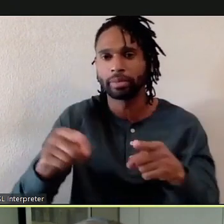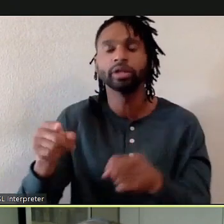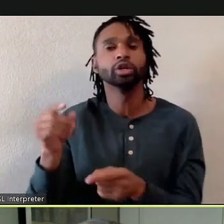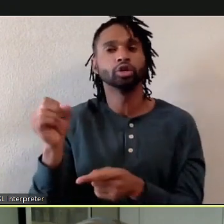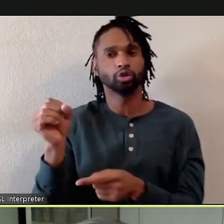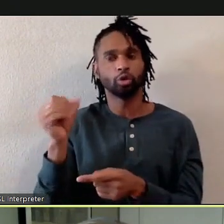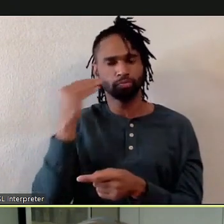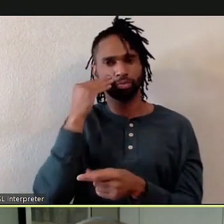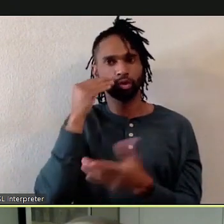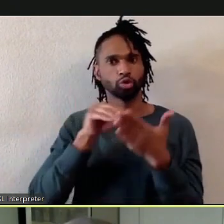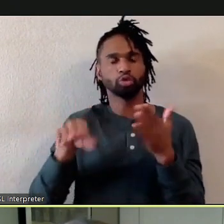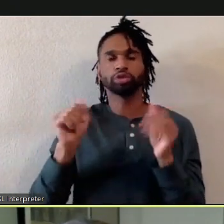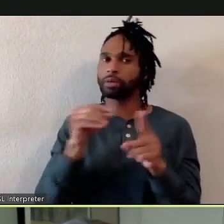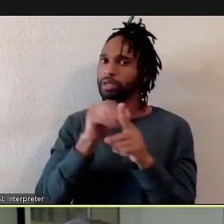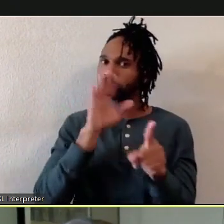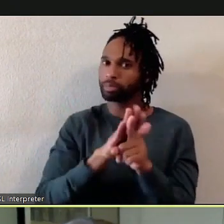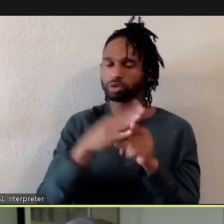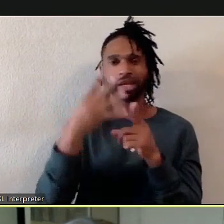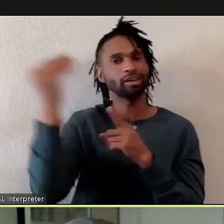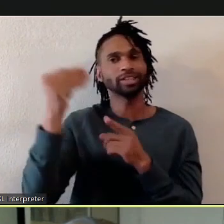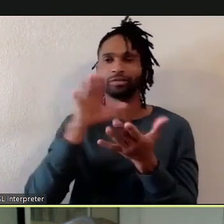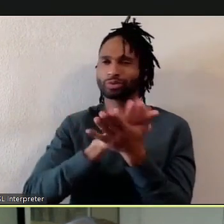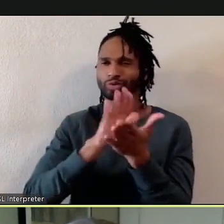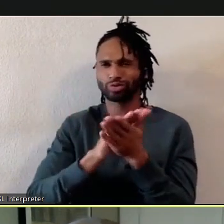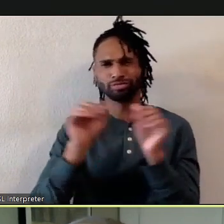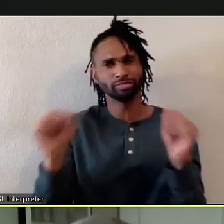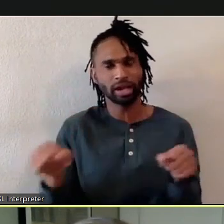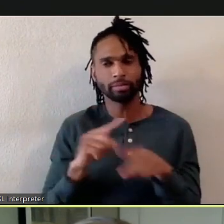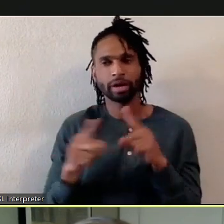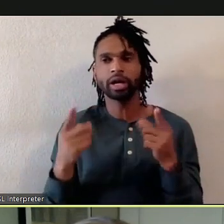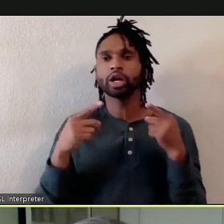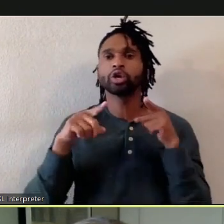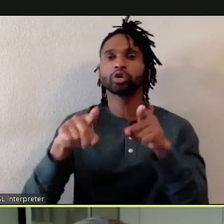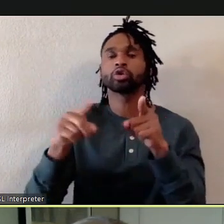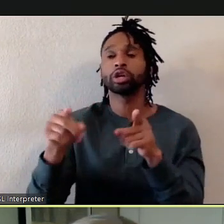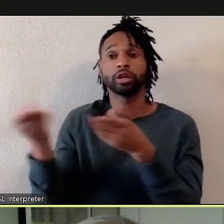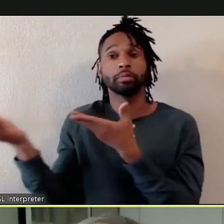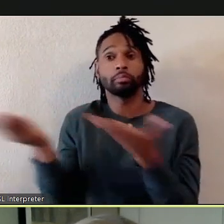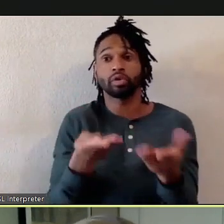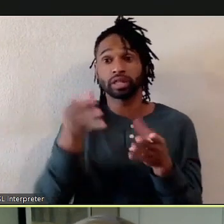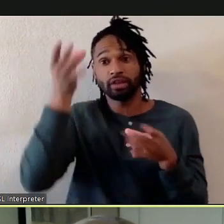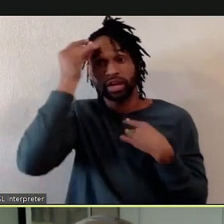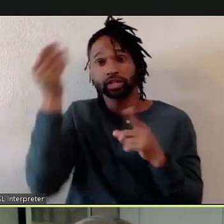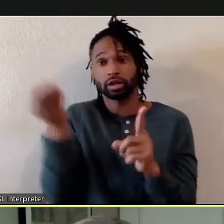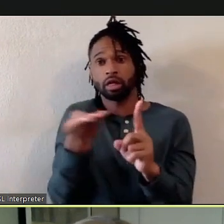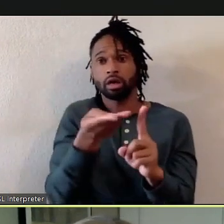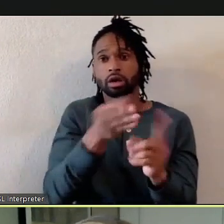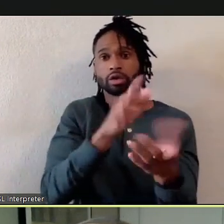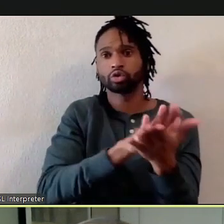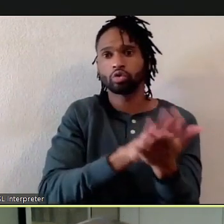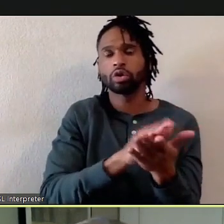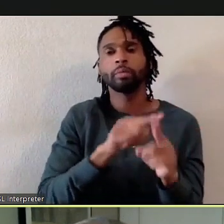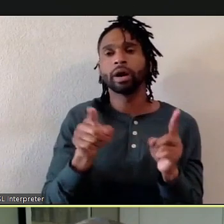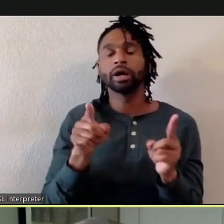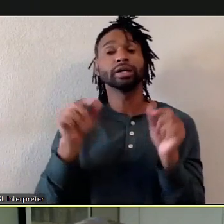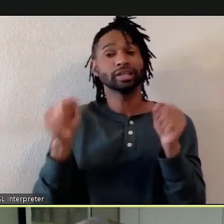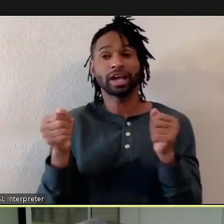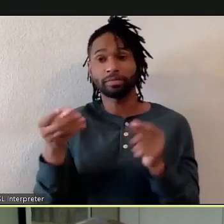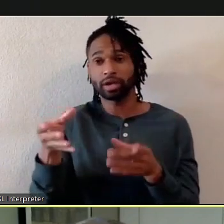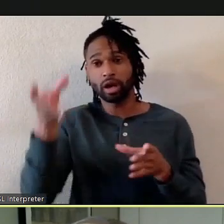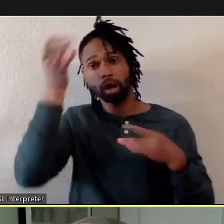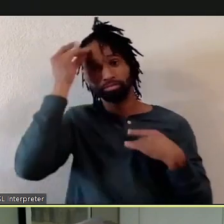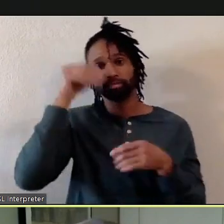be exposed outside of school and bring that infection to school, but they can also, I think, be infected in the school setting.